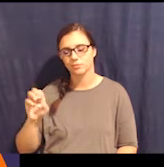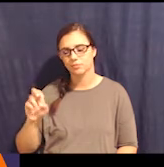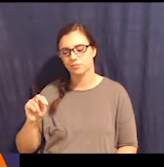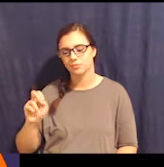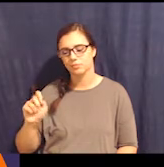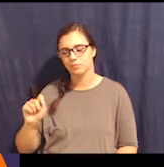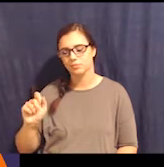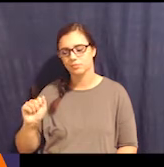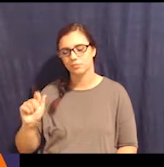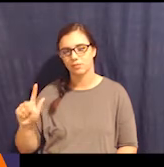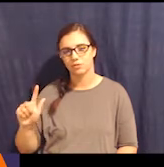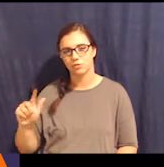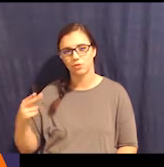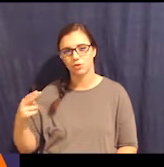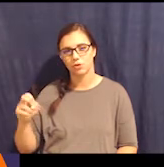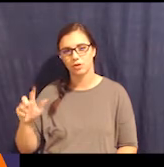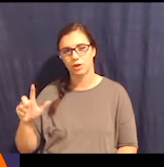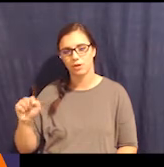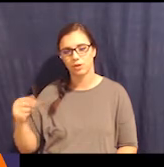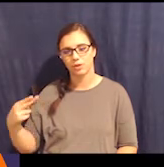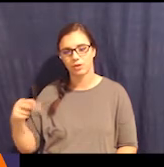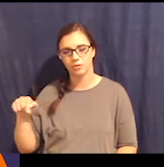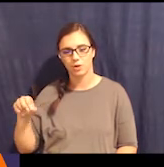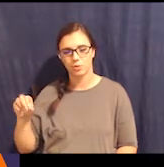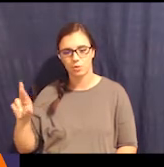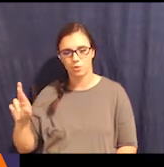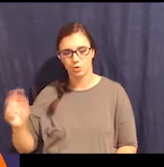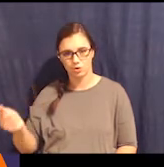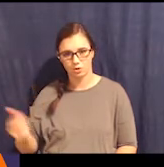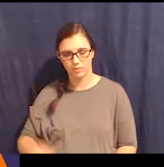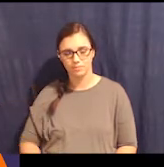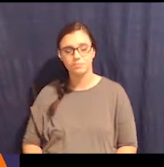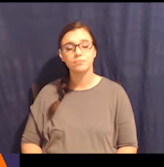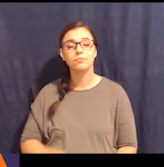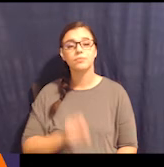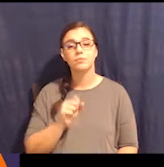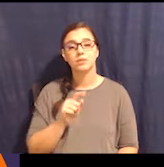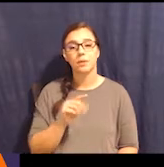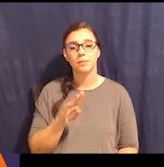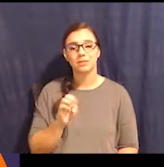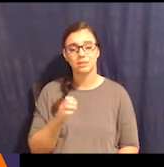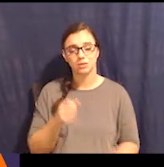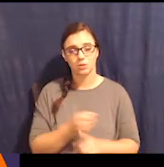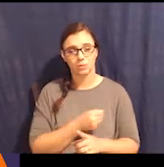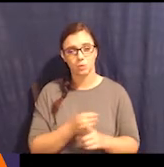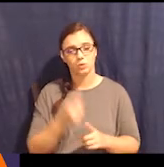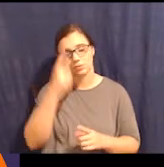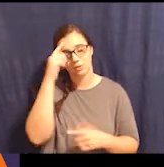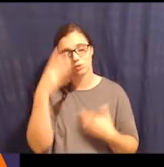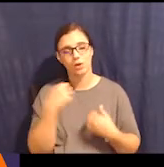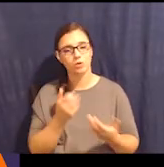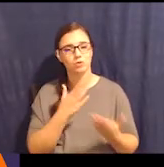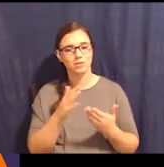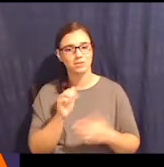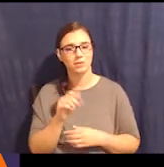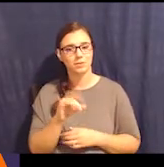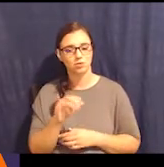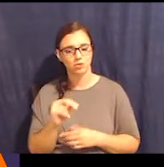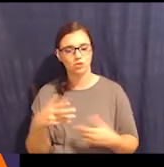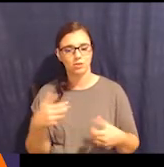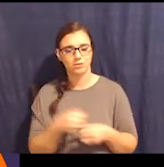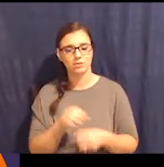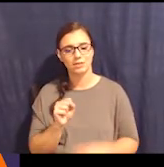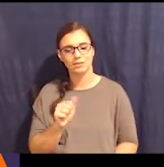The Substance Abuse and Mental Health Services Administration, or SAMHSA for short, is the leading national entity